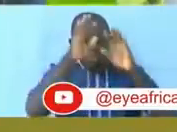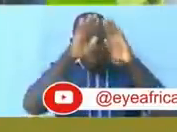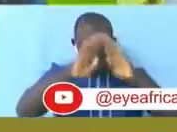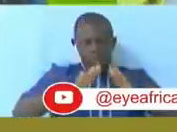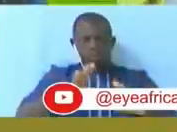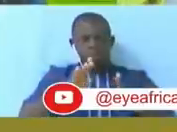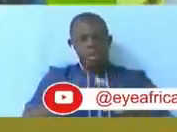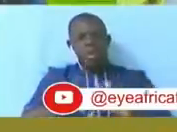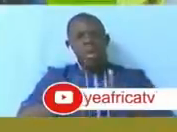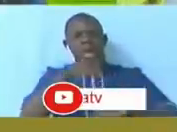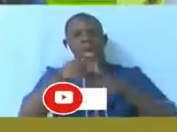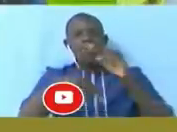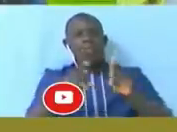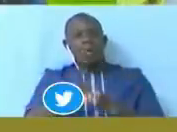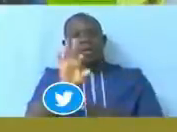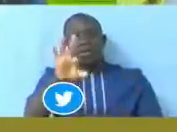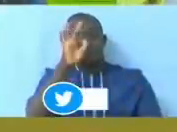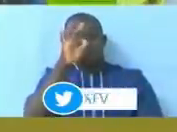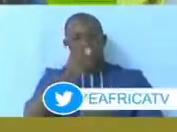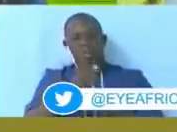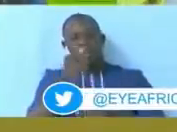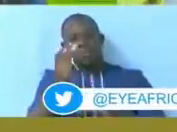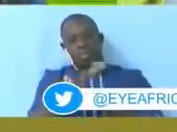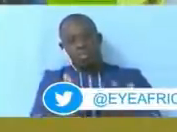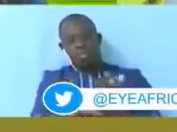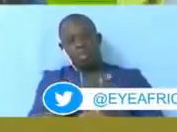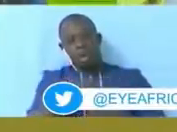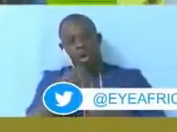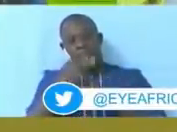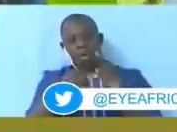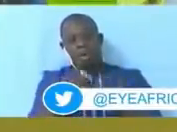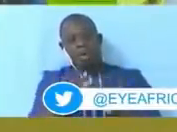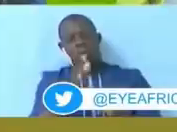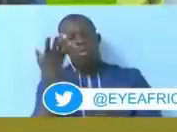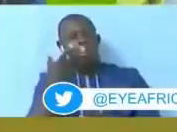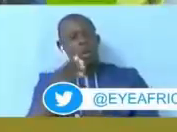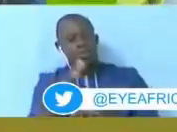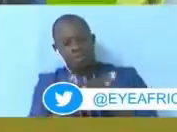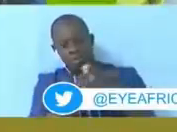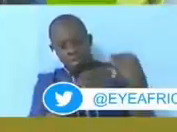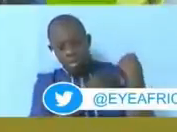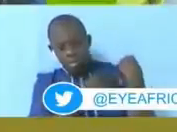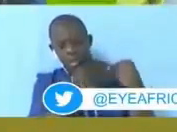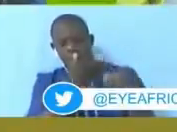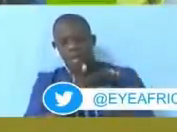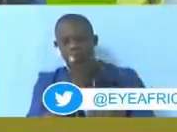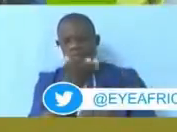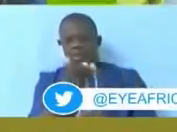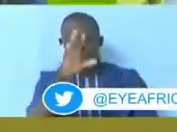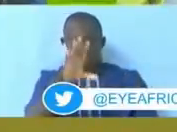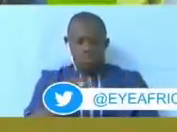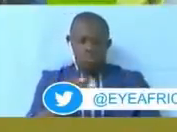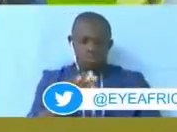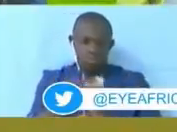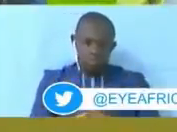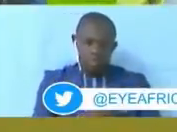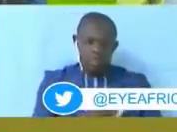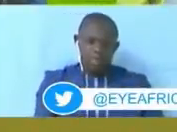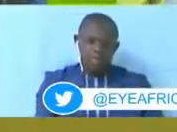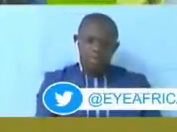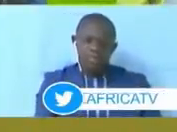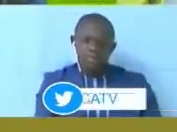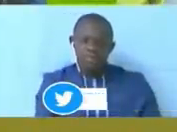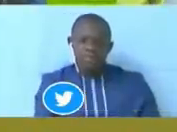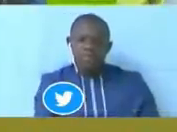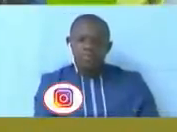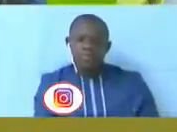As a direct result of the decision that they made during the course of their duties. Anu wakana nakasoto sababu muna na wale mnyindi kuto le kangu menta ila. Doko